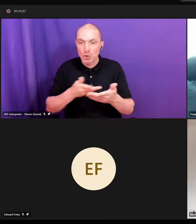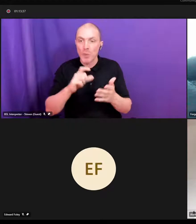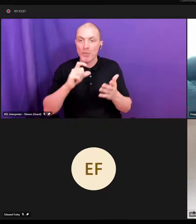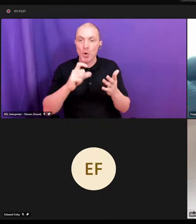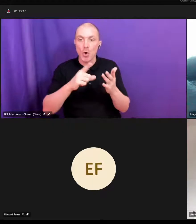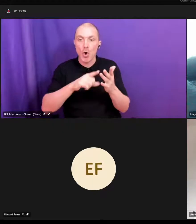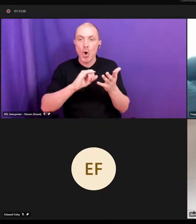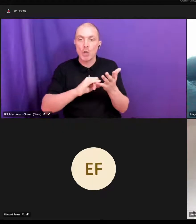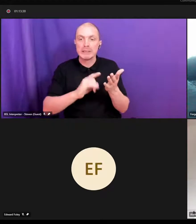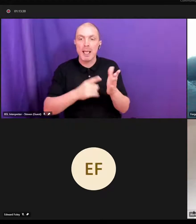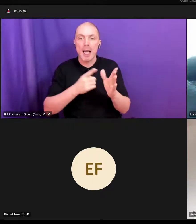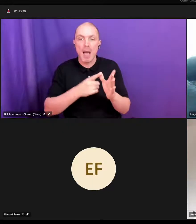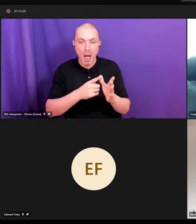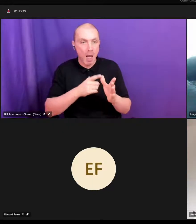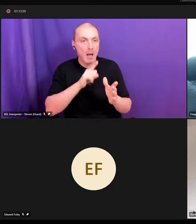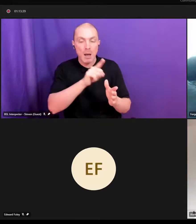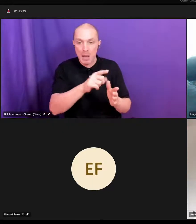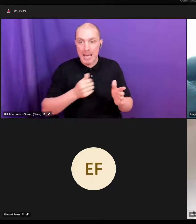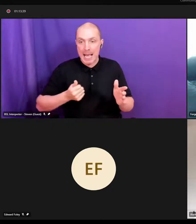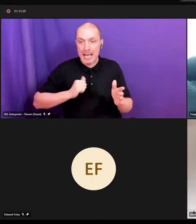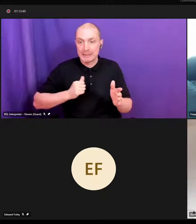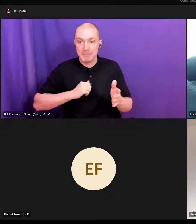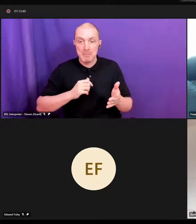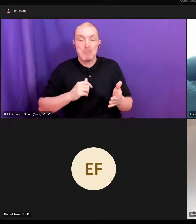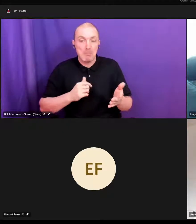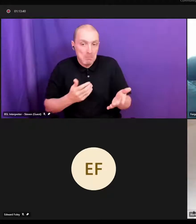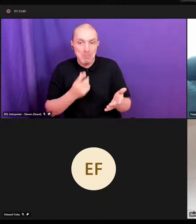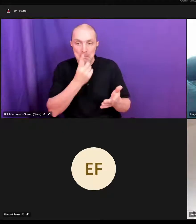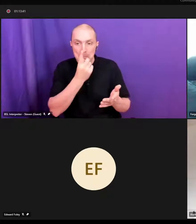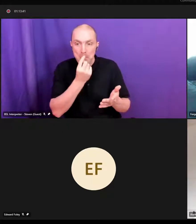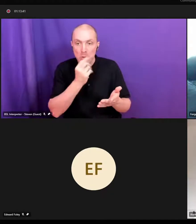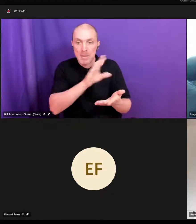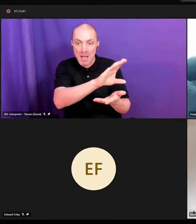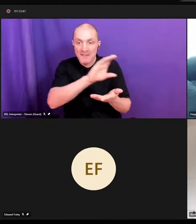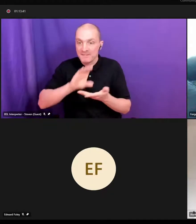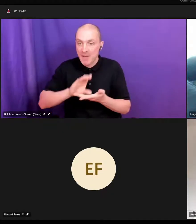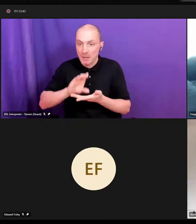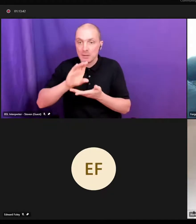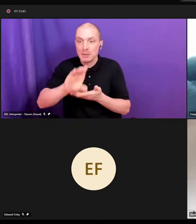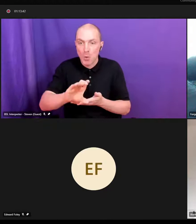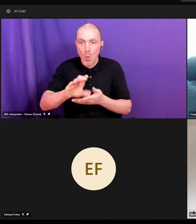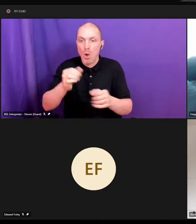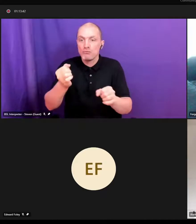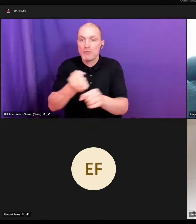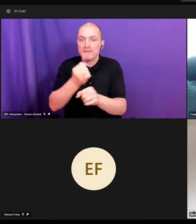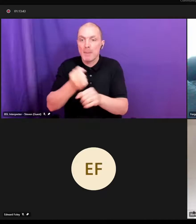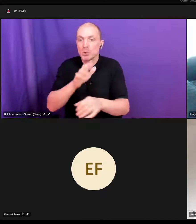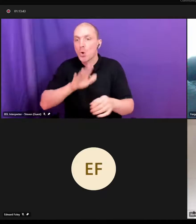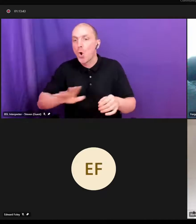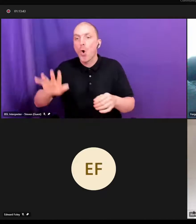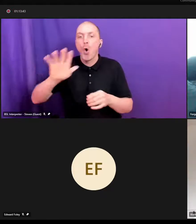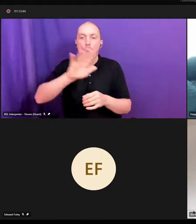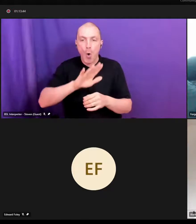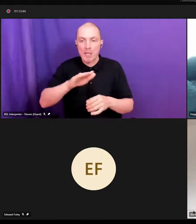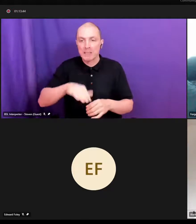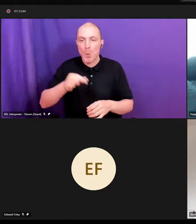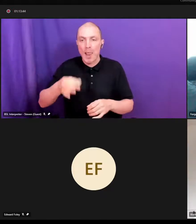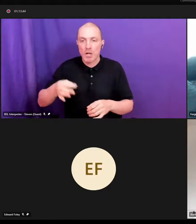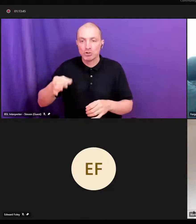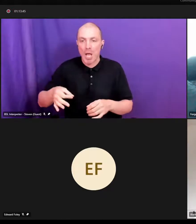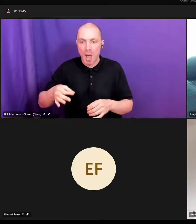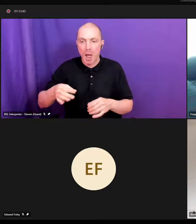in relation to additional funding that may be required to refurbish all the play areas in South Lanarkshire. Section 6 of the